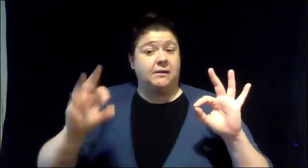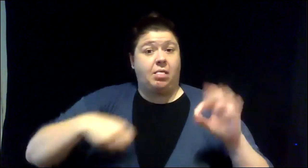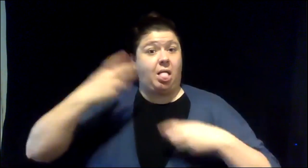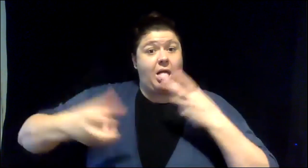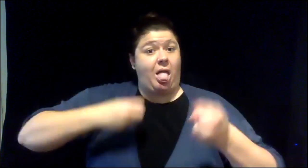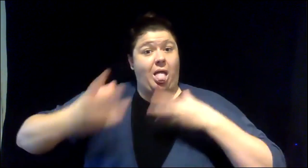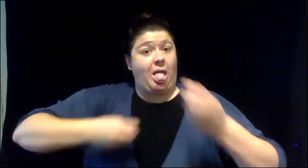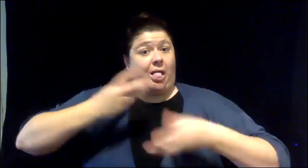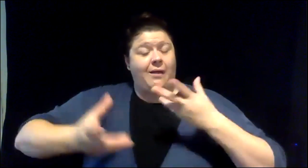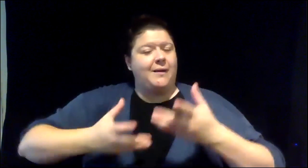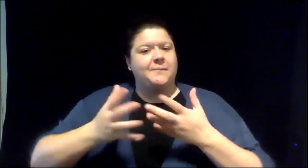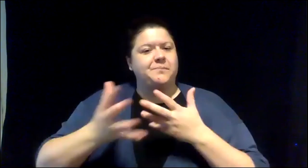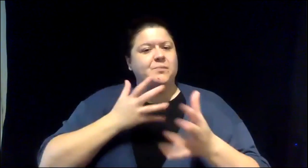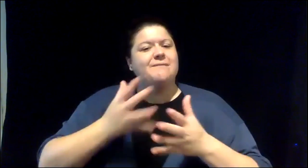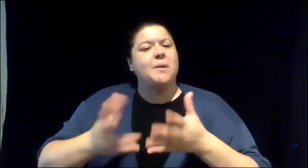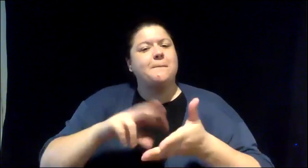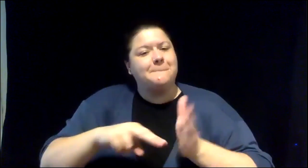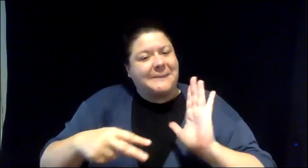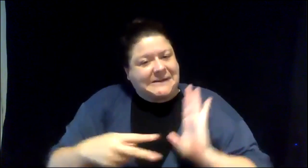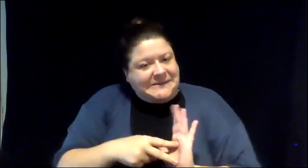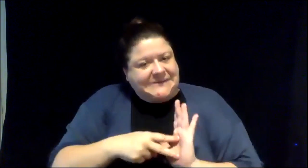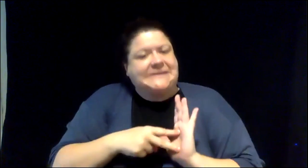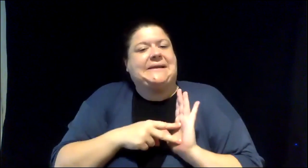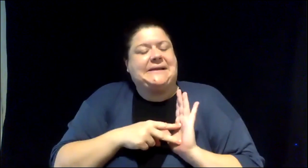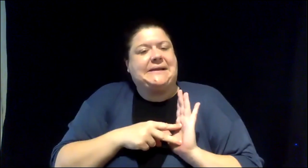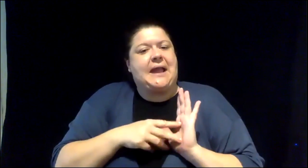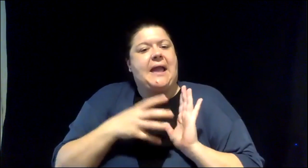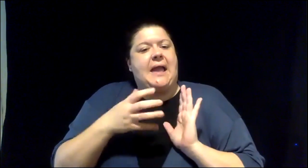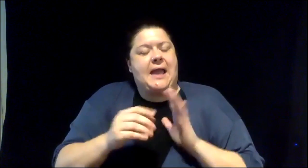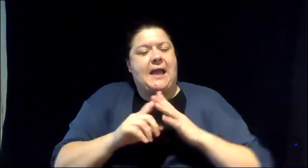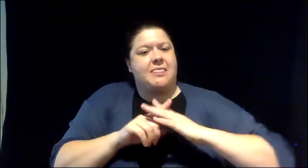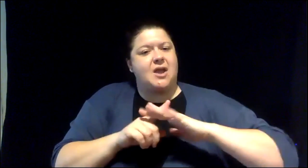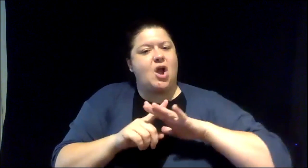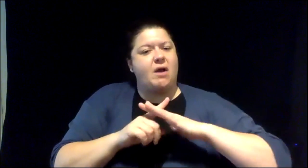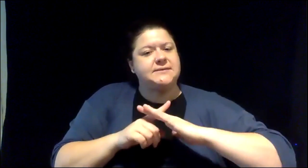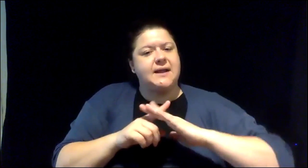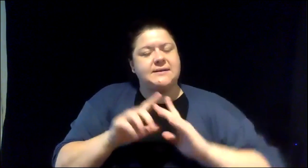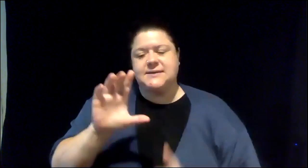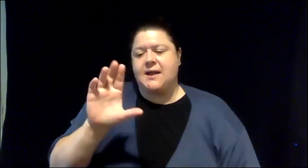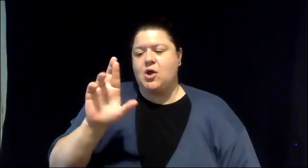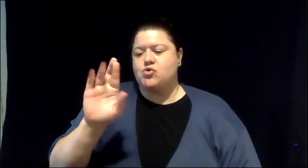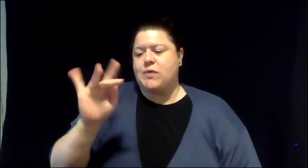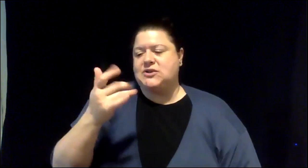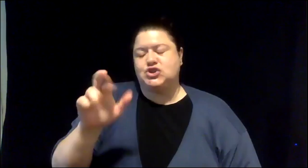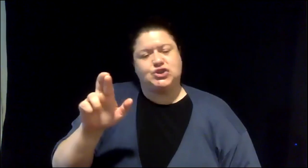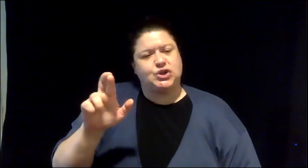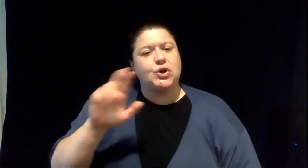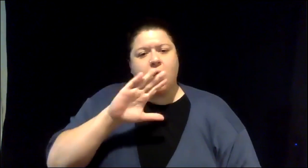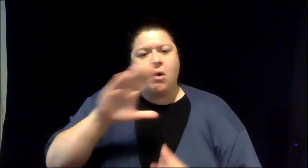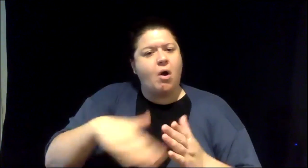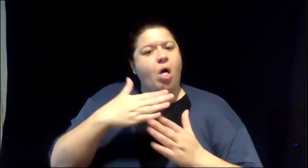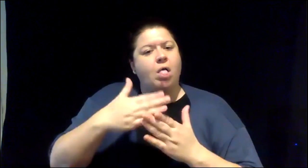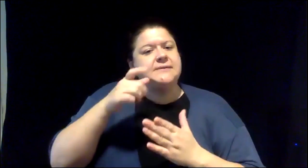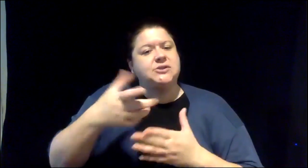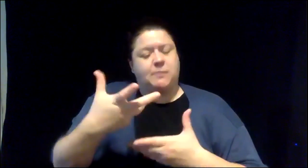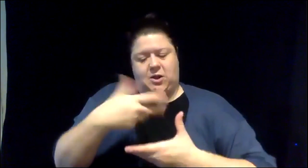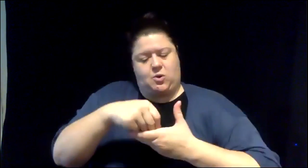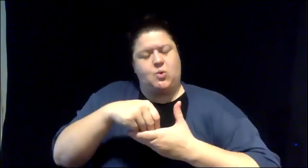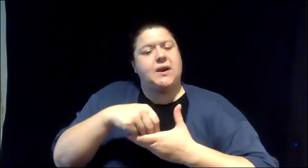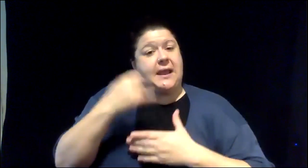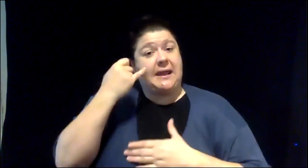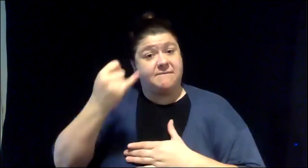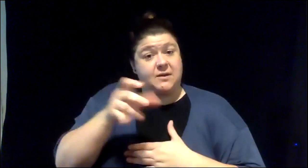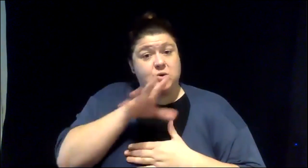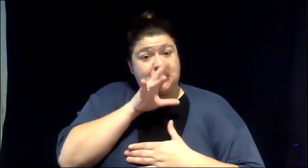the content of the message as well as the register of the message. So if they are speaking